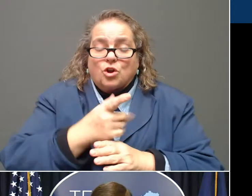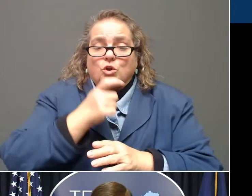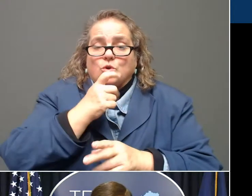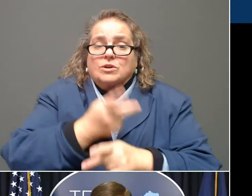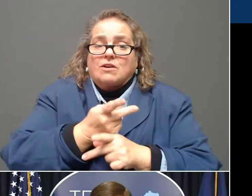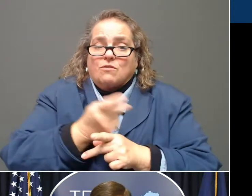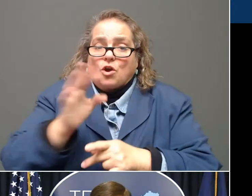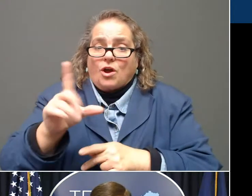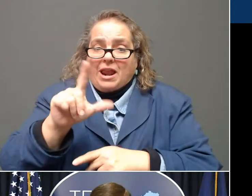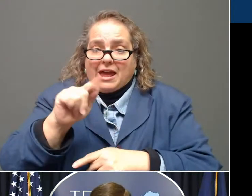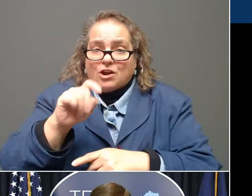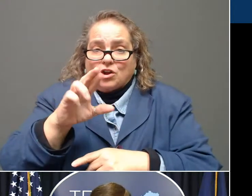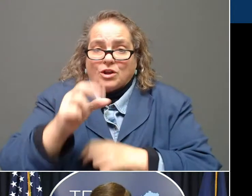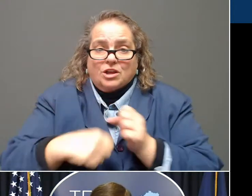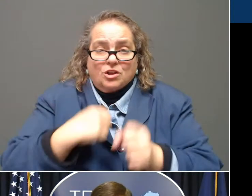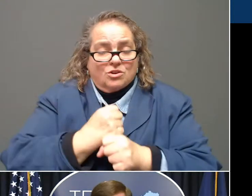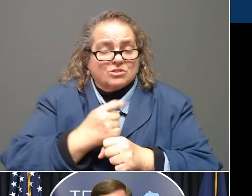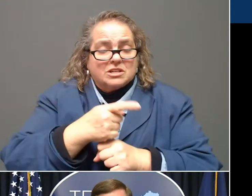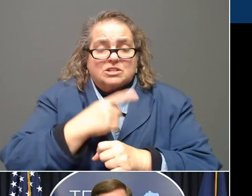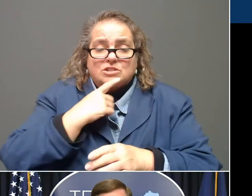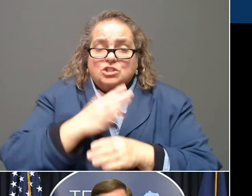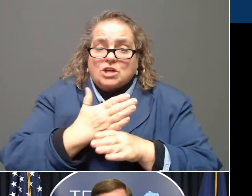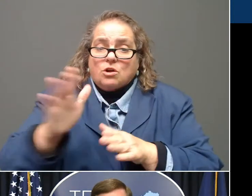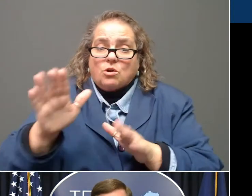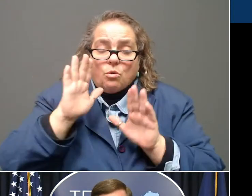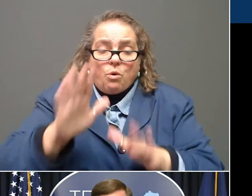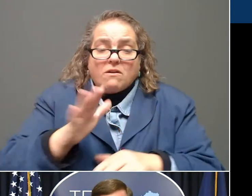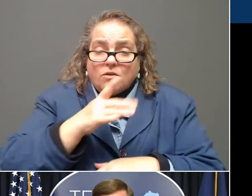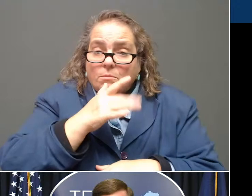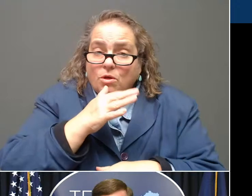important, that was loved, and that we will miss.